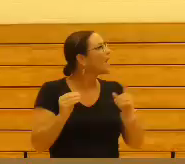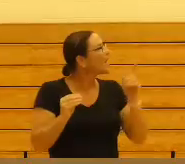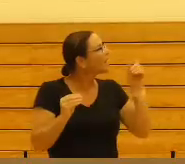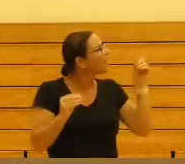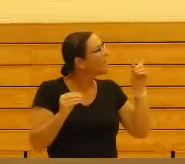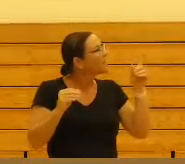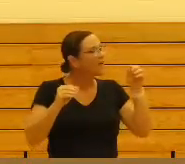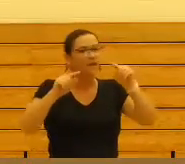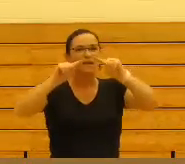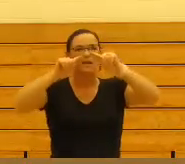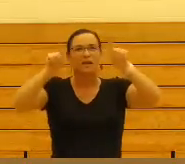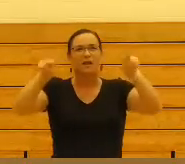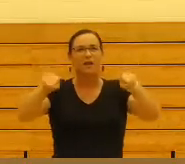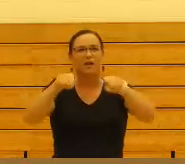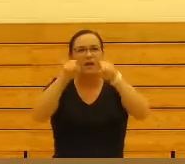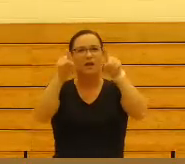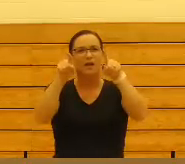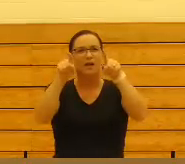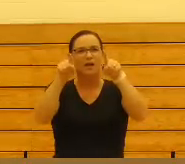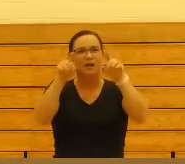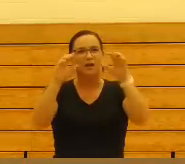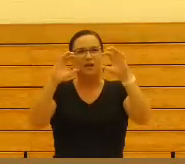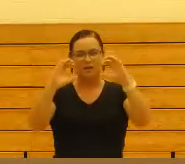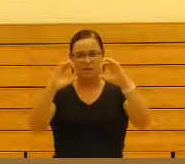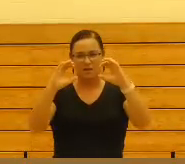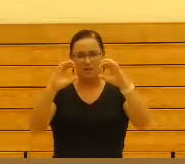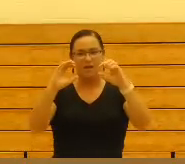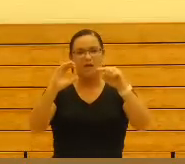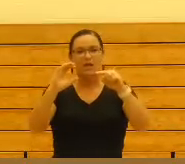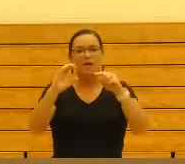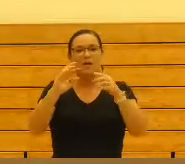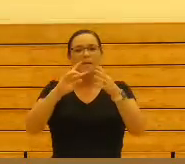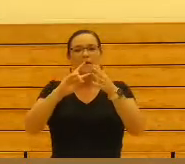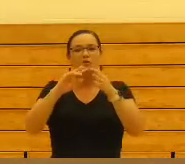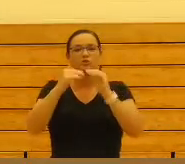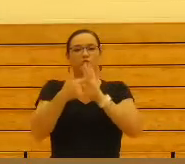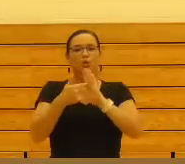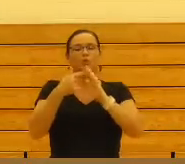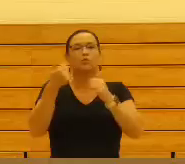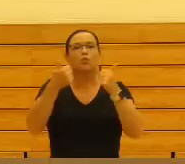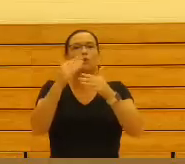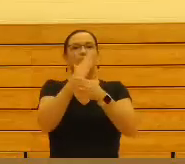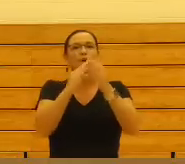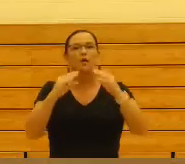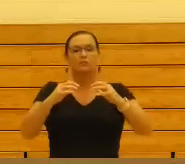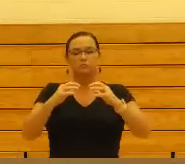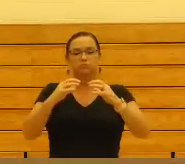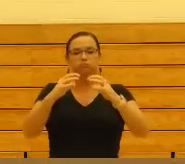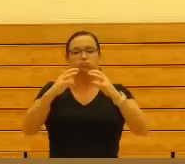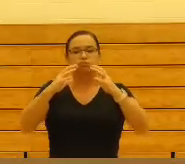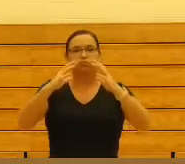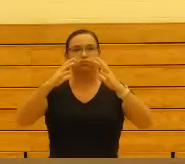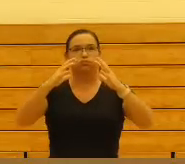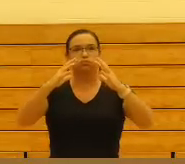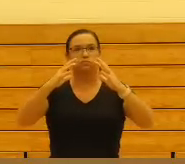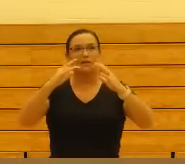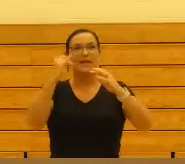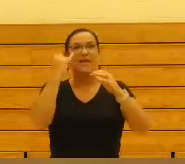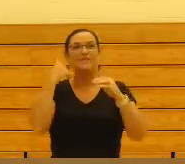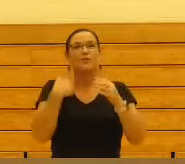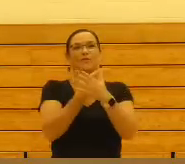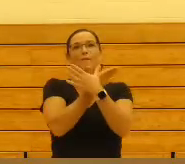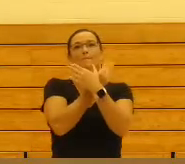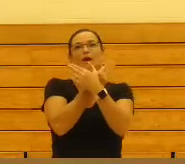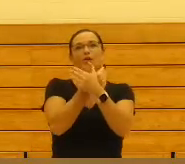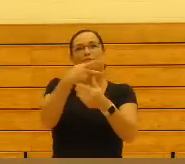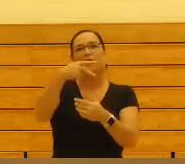like that is informative for what is inflating. So when you have a butterfly pattern,